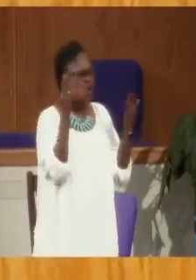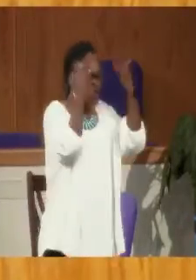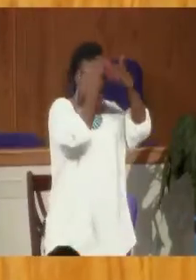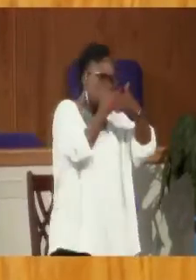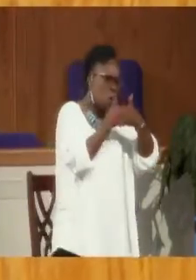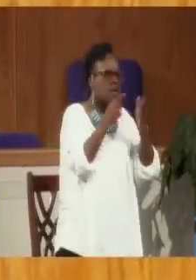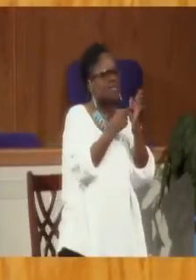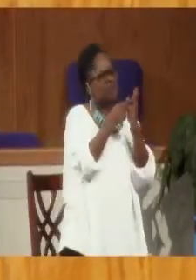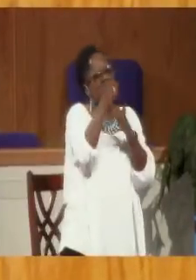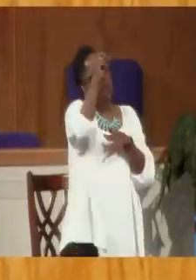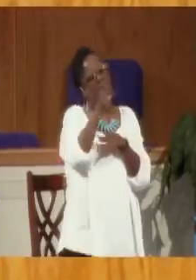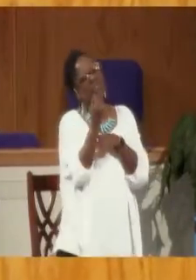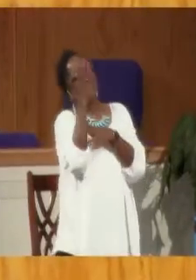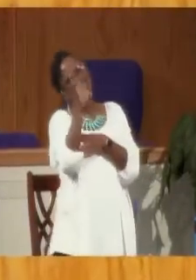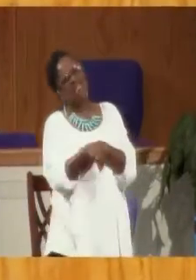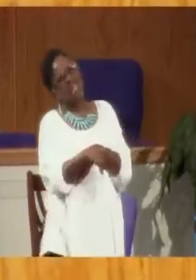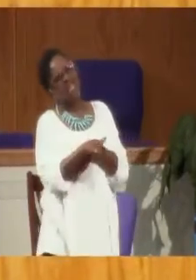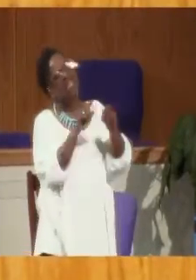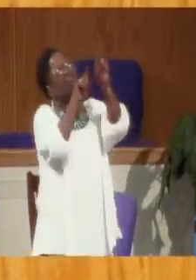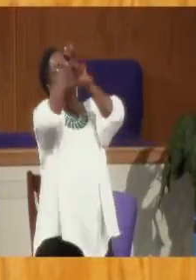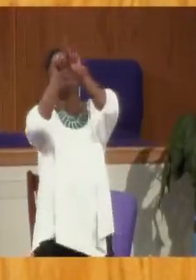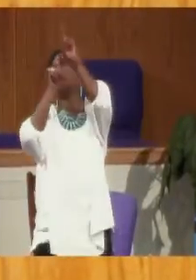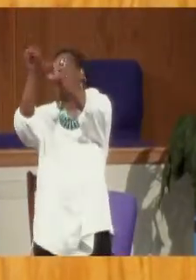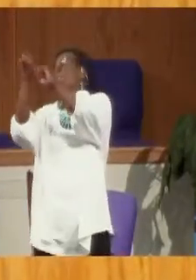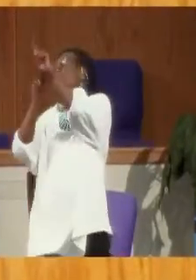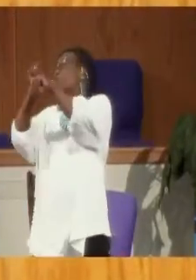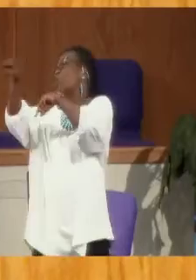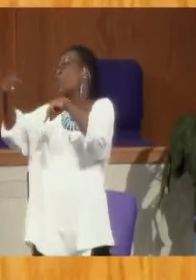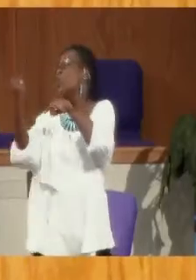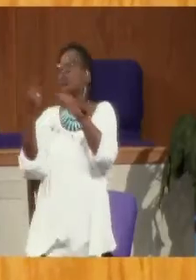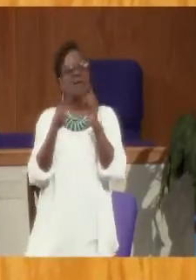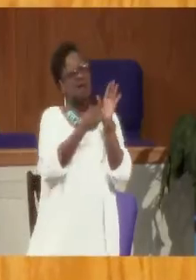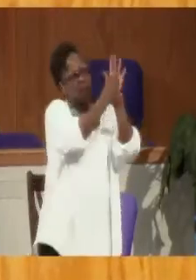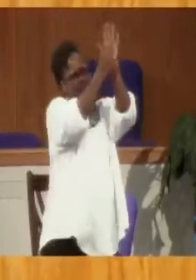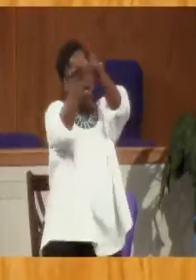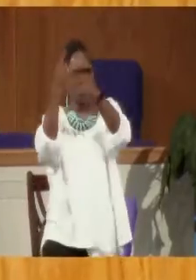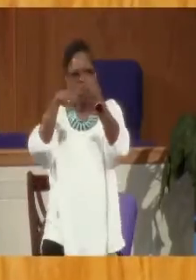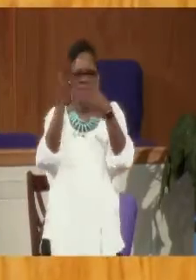you got to understand the stars and the moon only shine when it's dark, because even though it's already